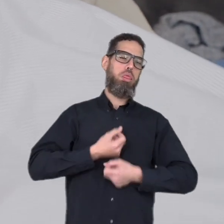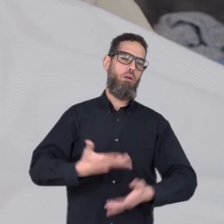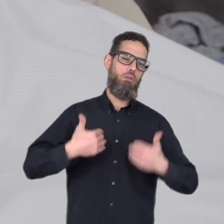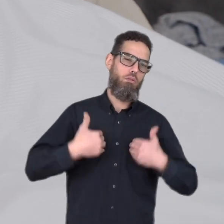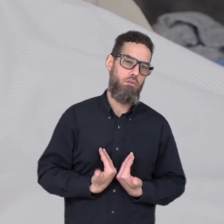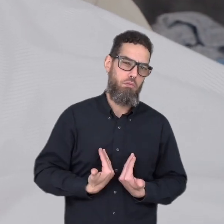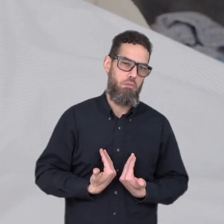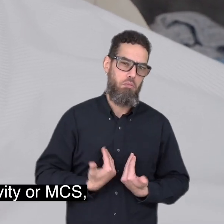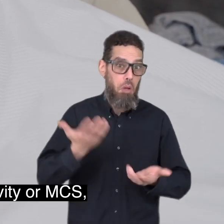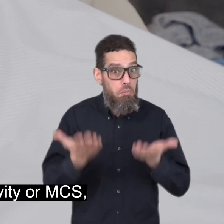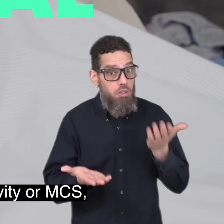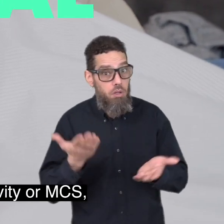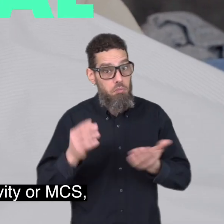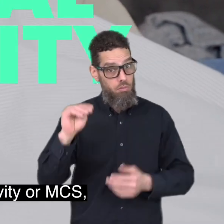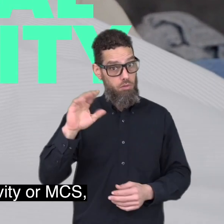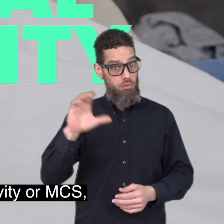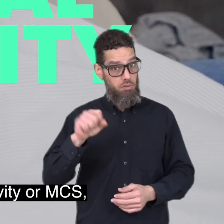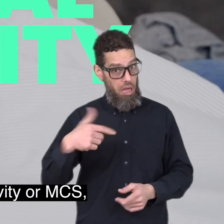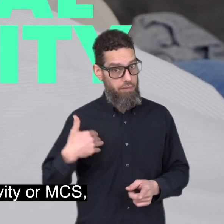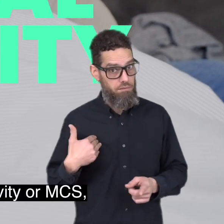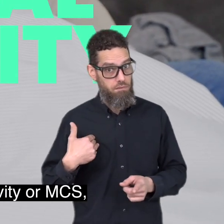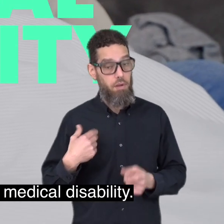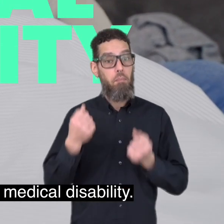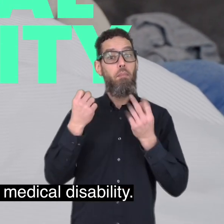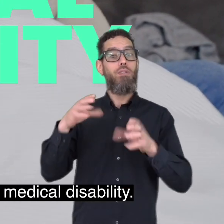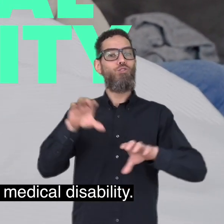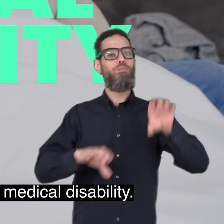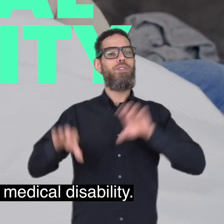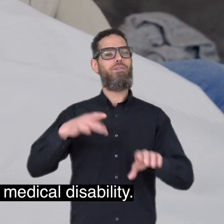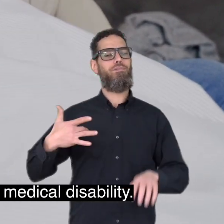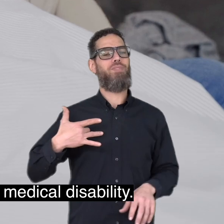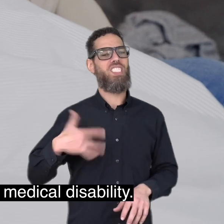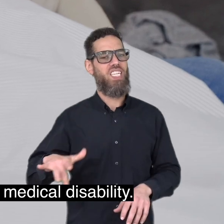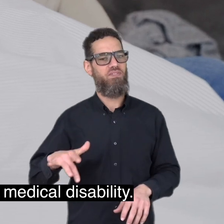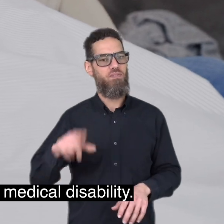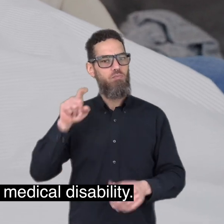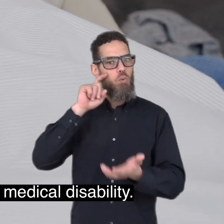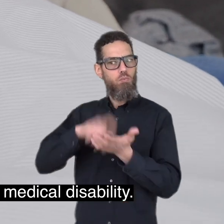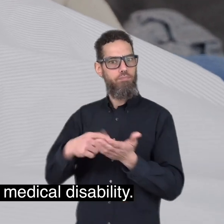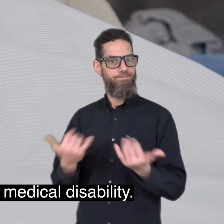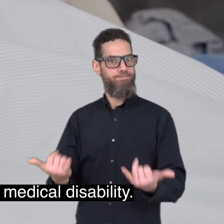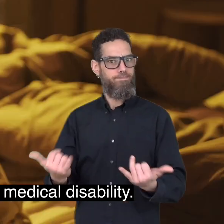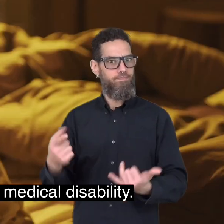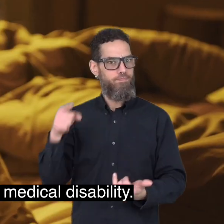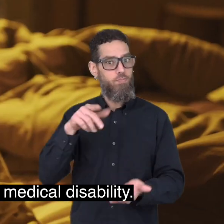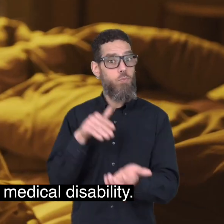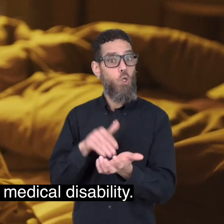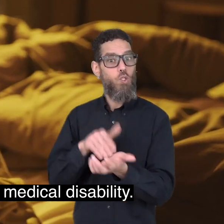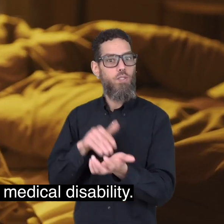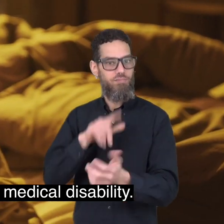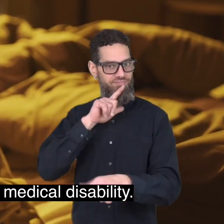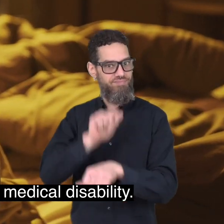If so, you may have multiple chemical sensitivity or MCS, an increasingly prevalent condition recognized as a